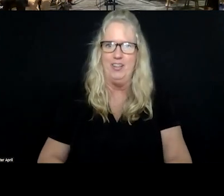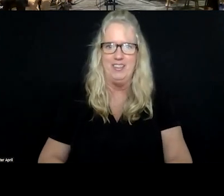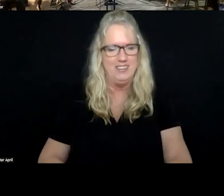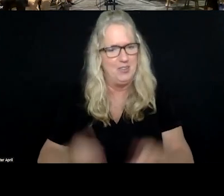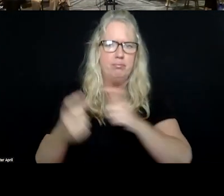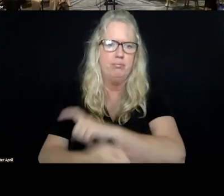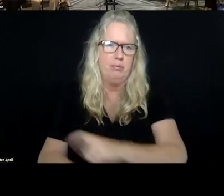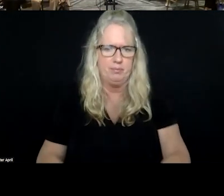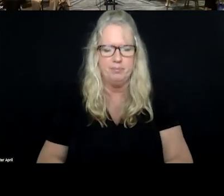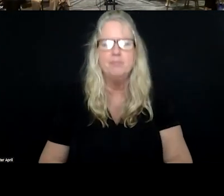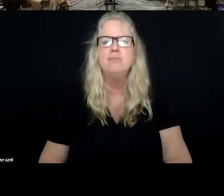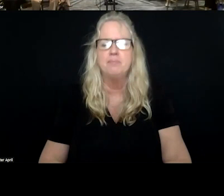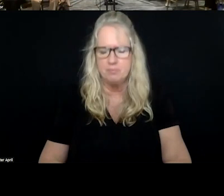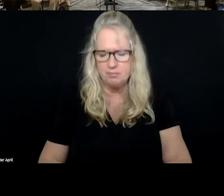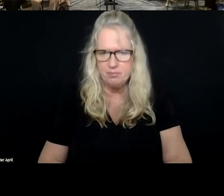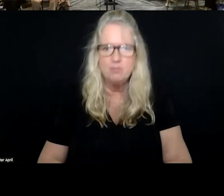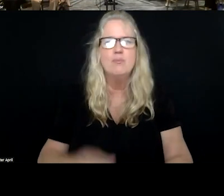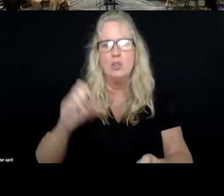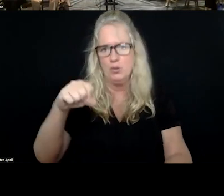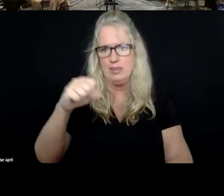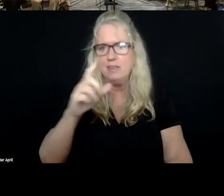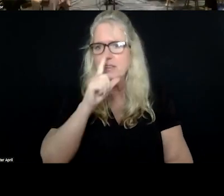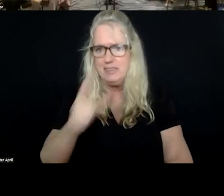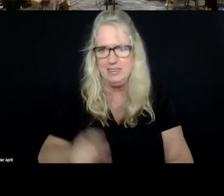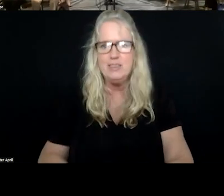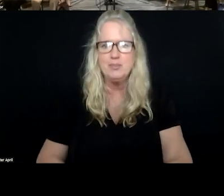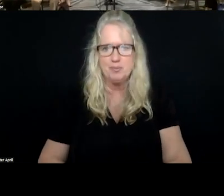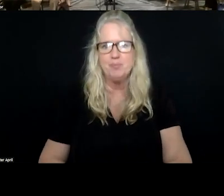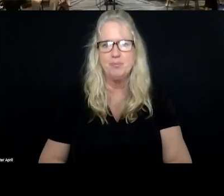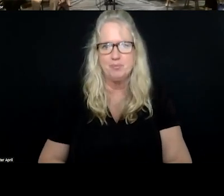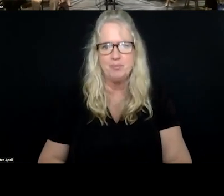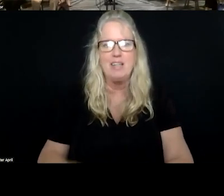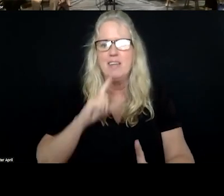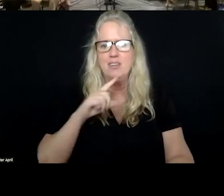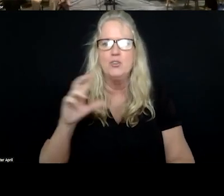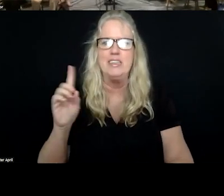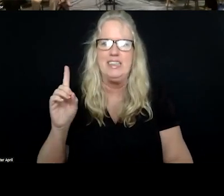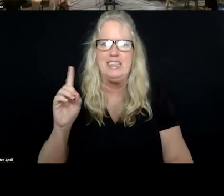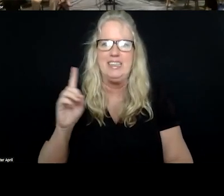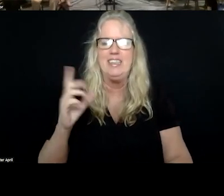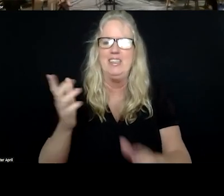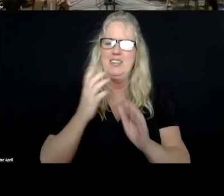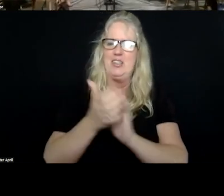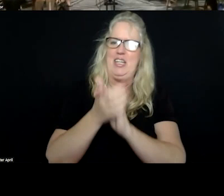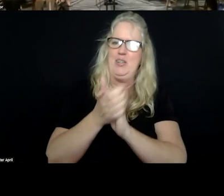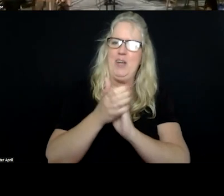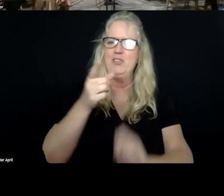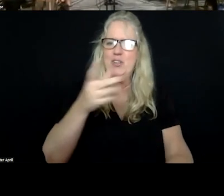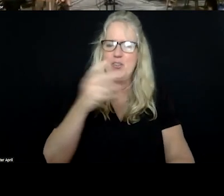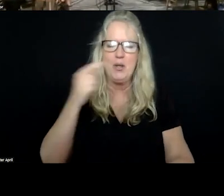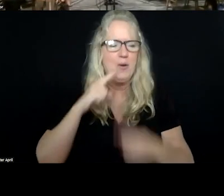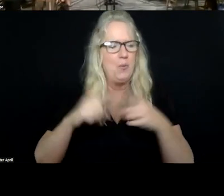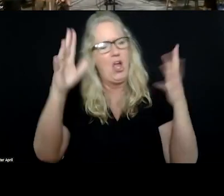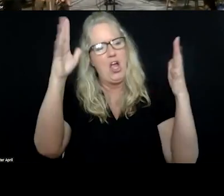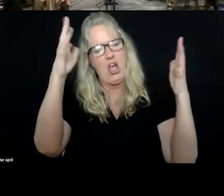see. So indeed, it is D. Congratulations to you and the